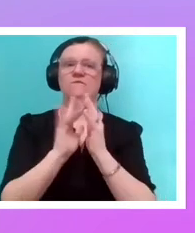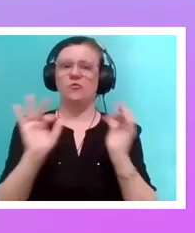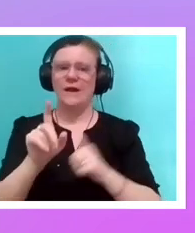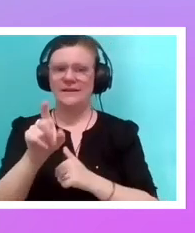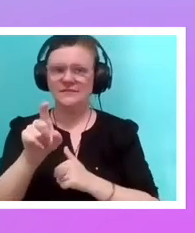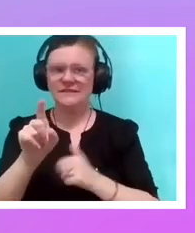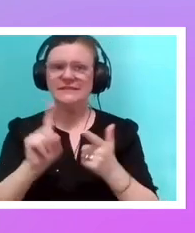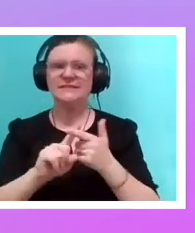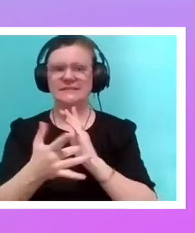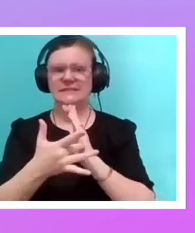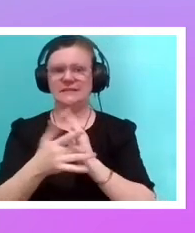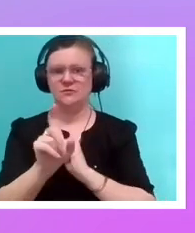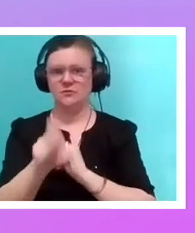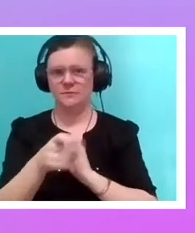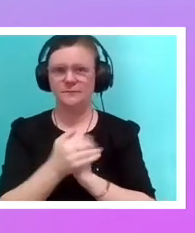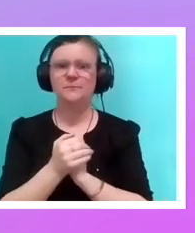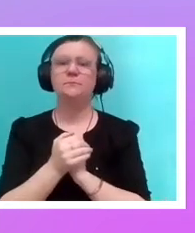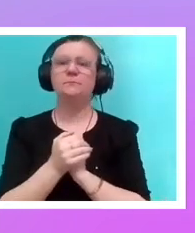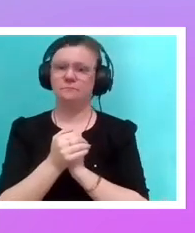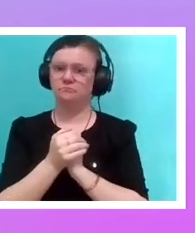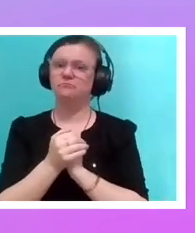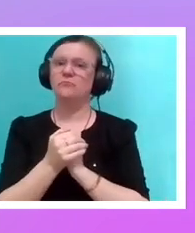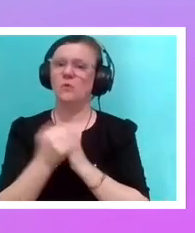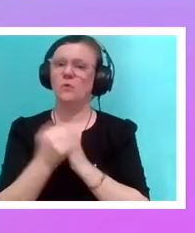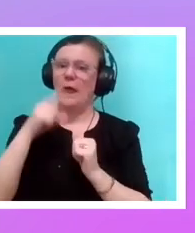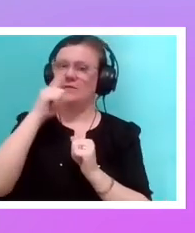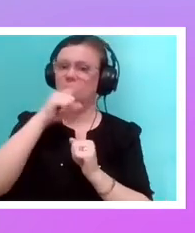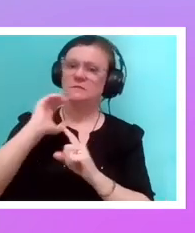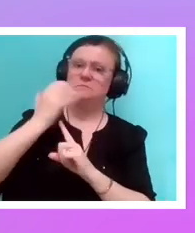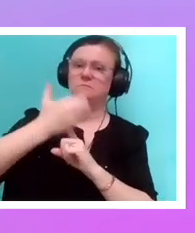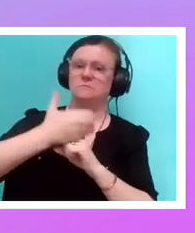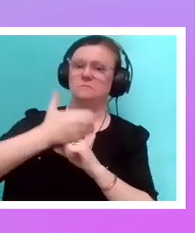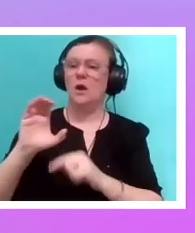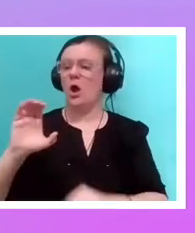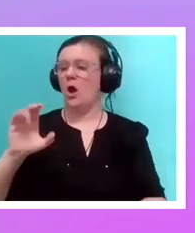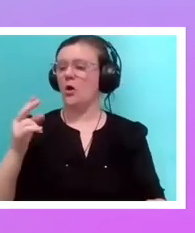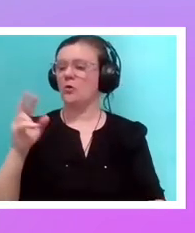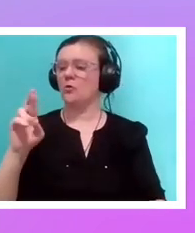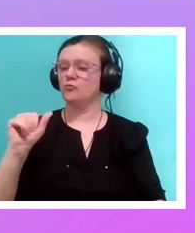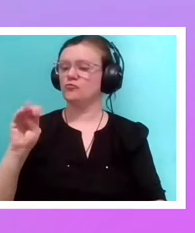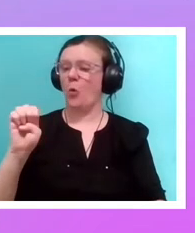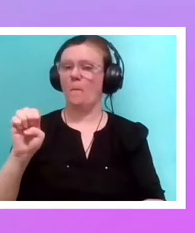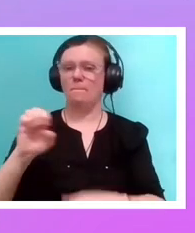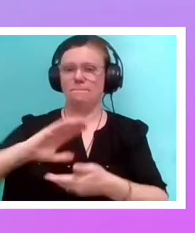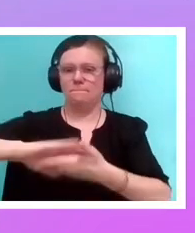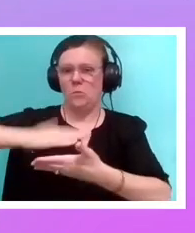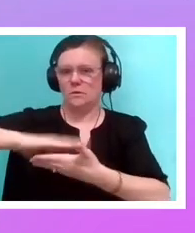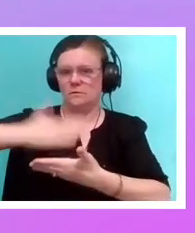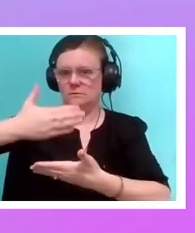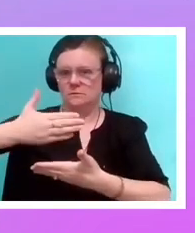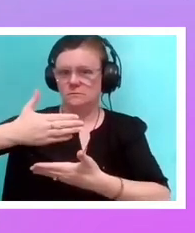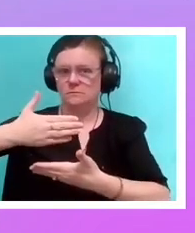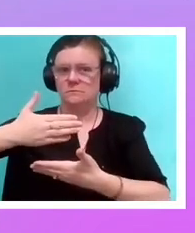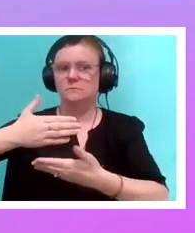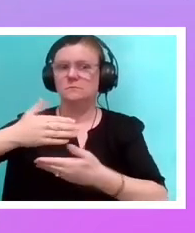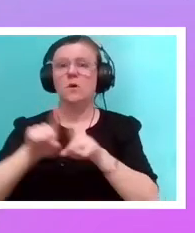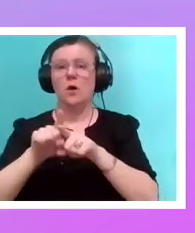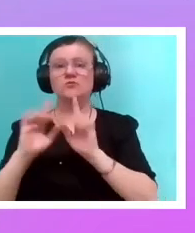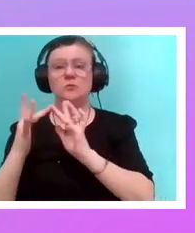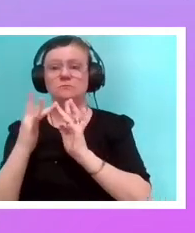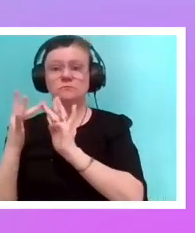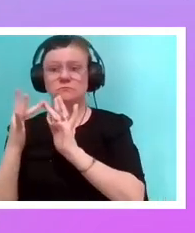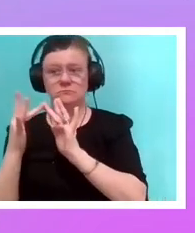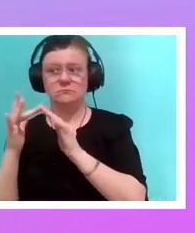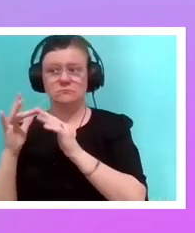assistive technologies. And we run simulations of these on Chromebooks in the lab, also available to run by